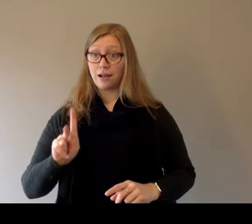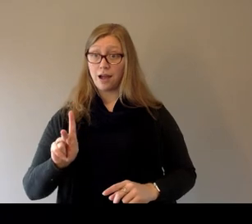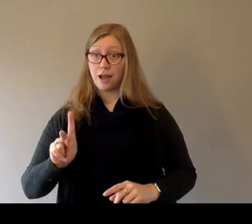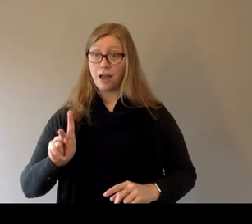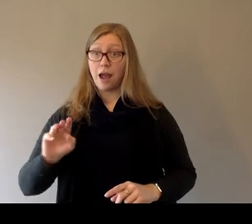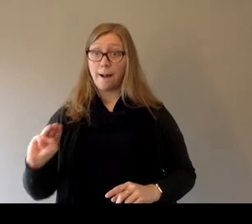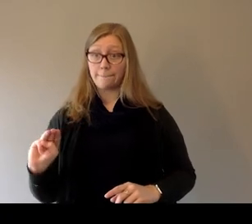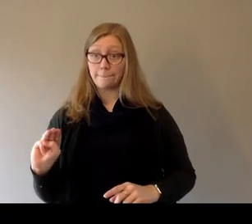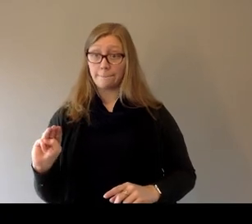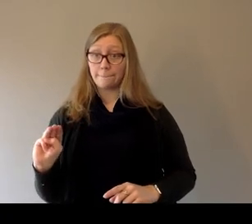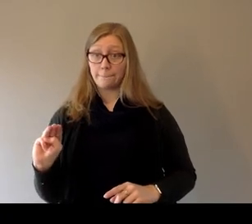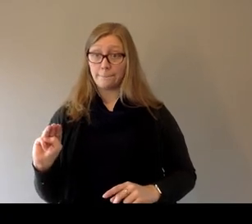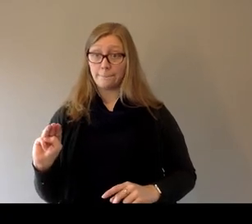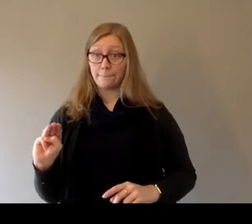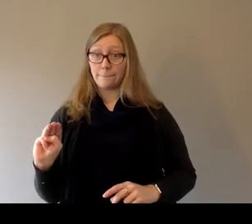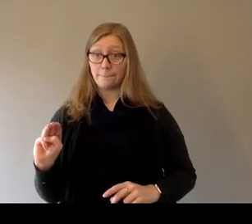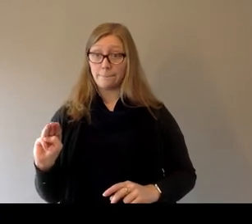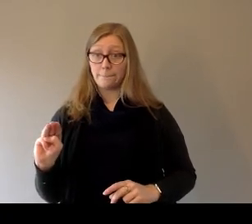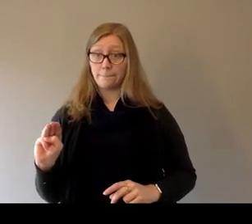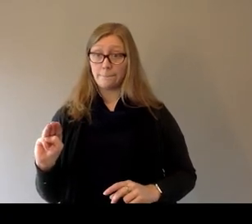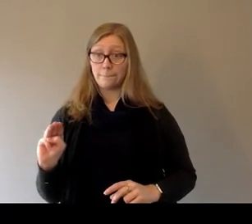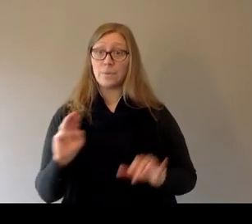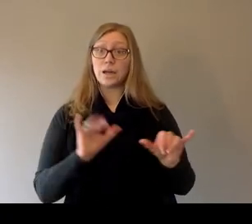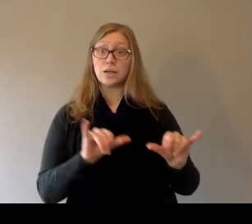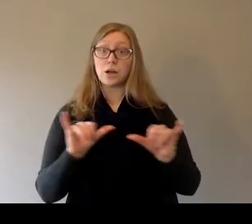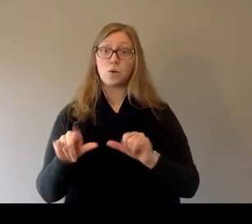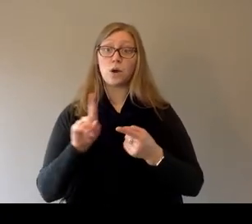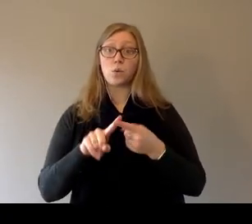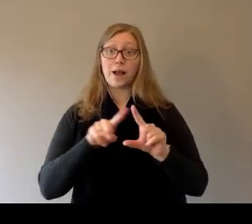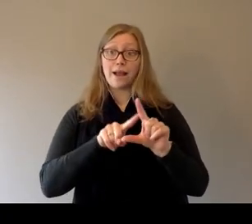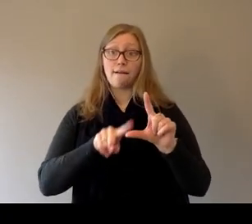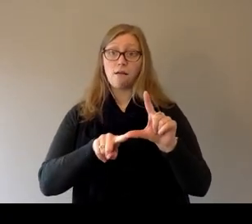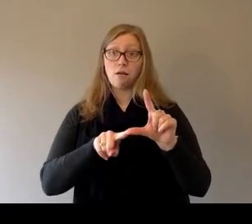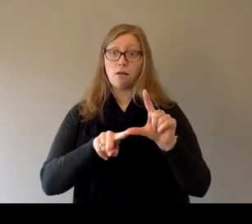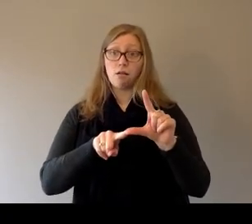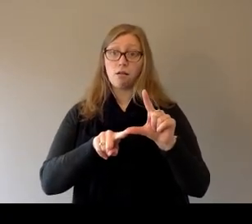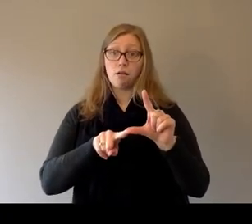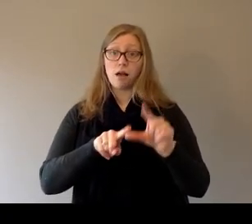JKM is congruent to angle